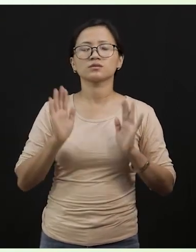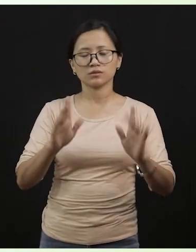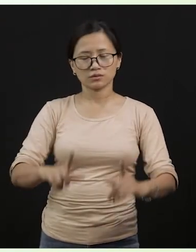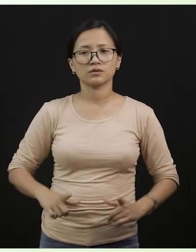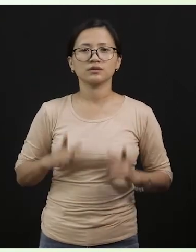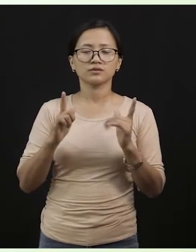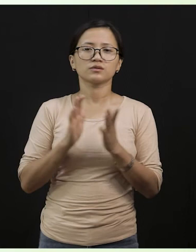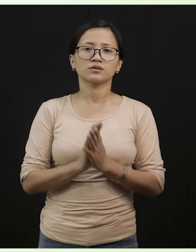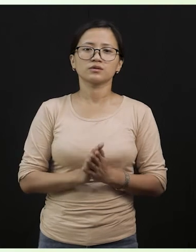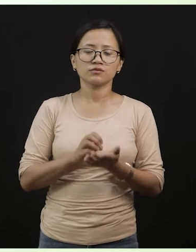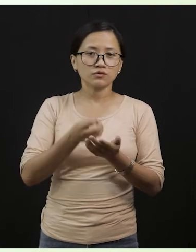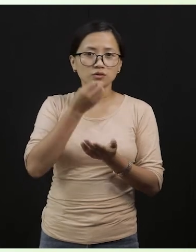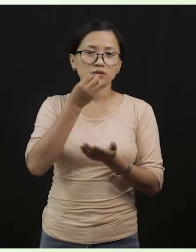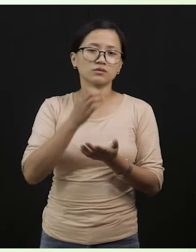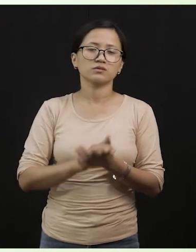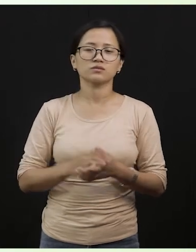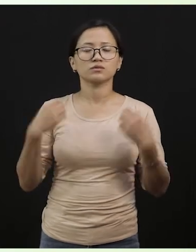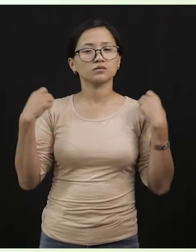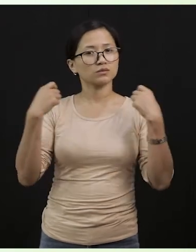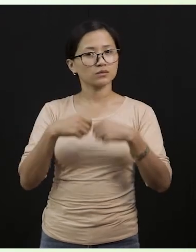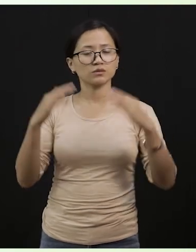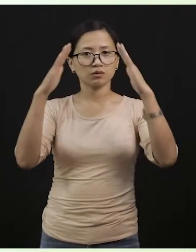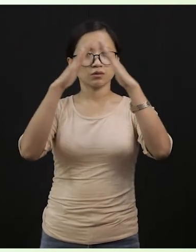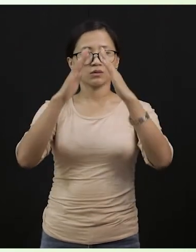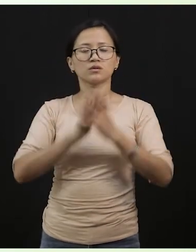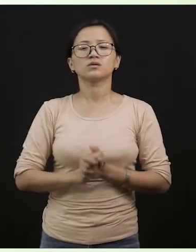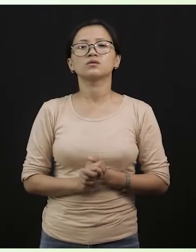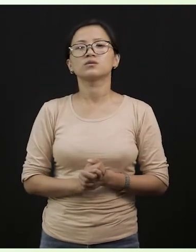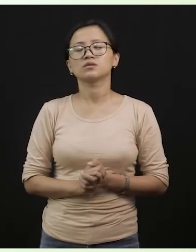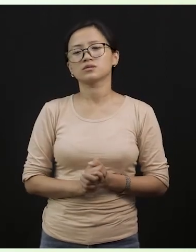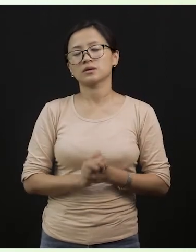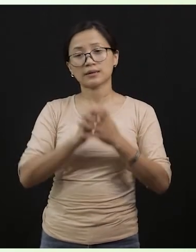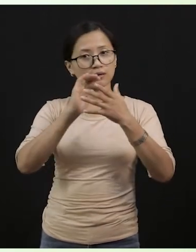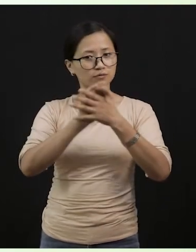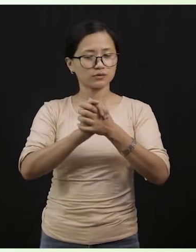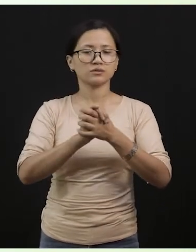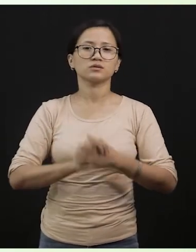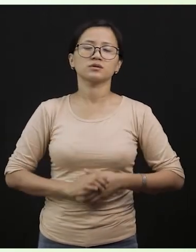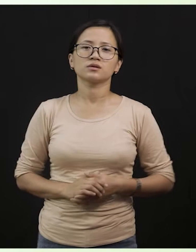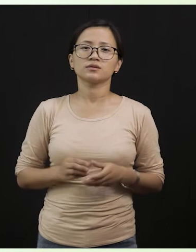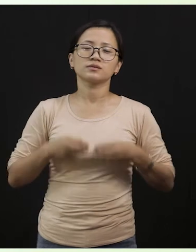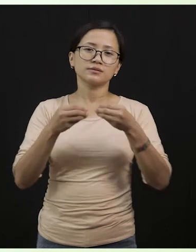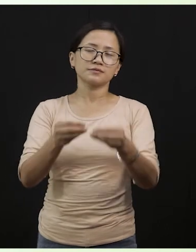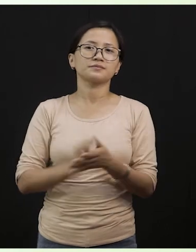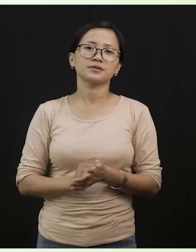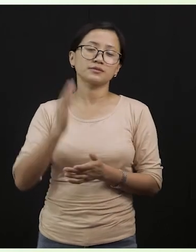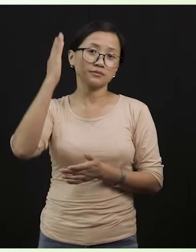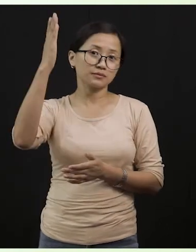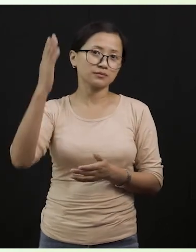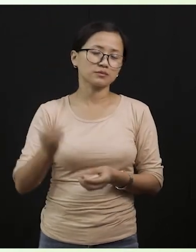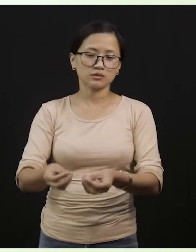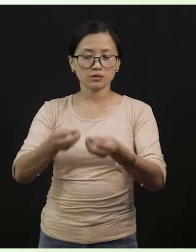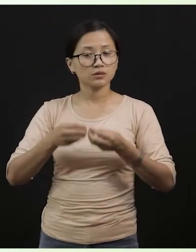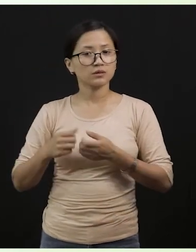have, for the food that you eat, for the clothes, home, and yes, your friends. Even your friends are given by God so that they